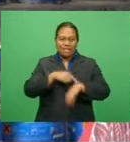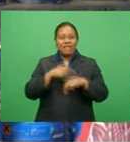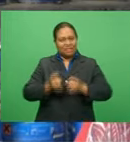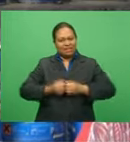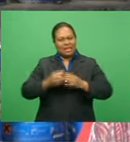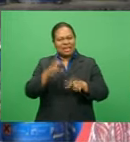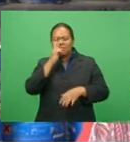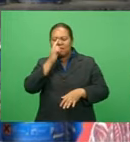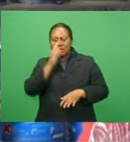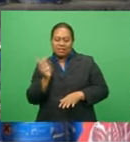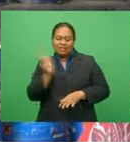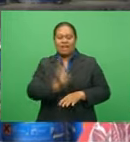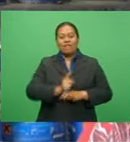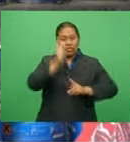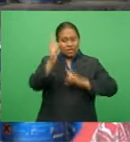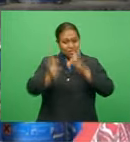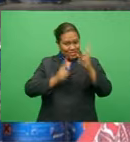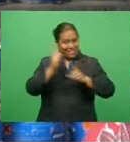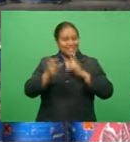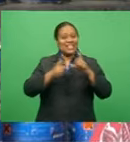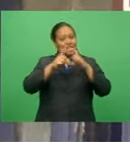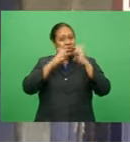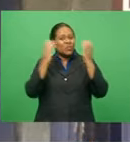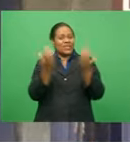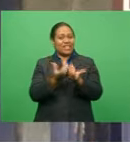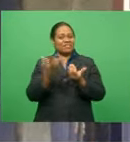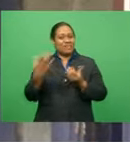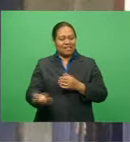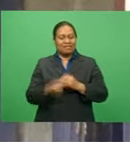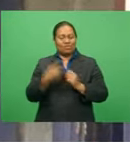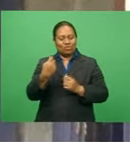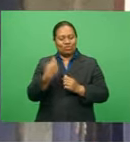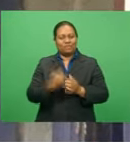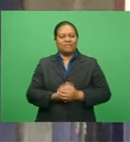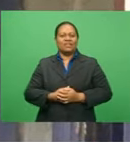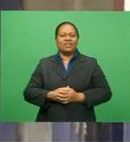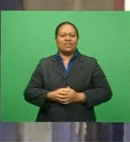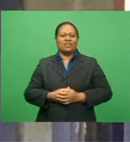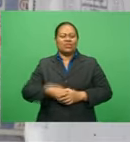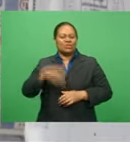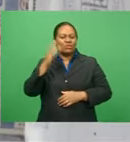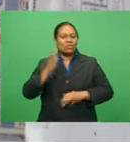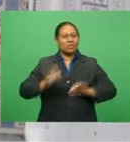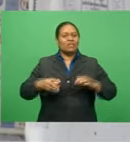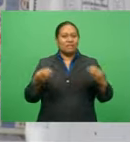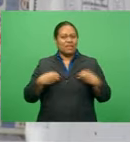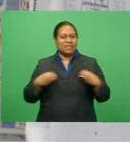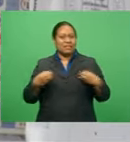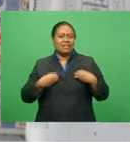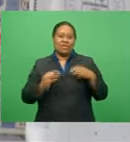be for Diwali and Christmas Eve mood. Mostly the driving school business, like it picks up when it's school holidays like that,